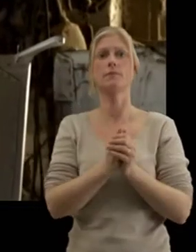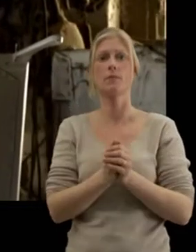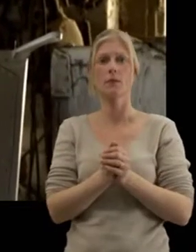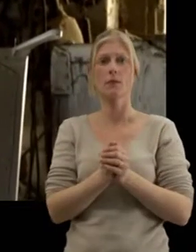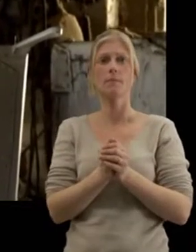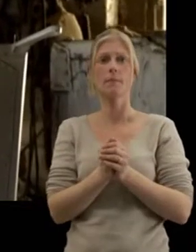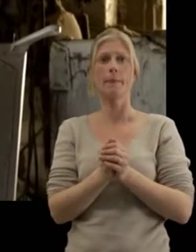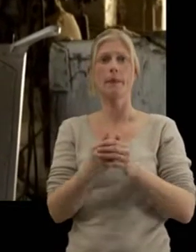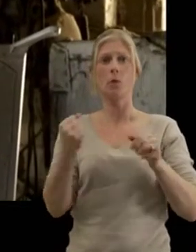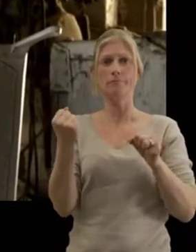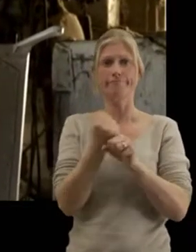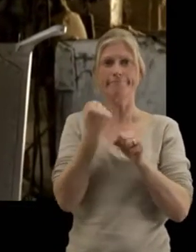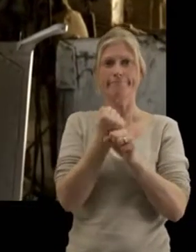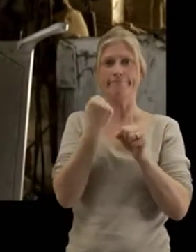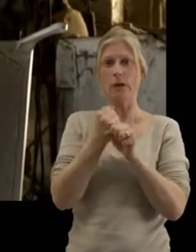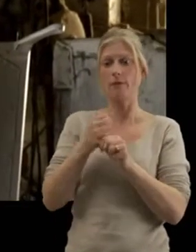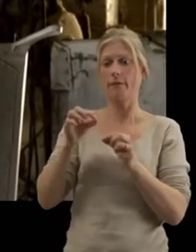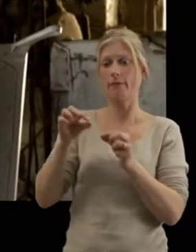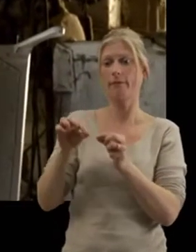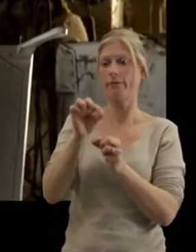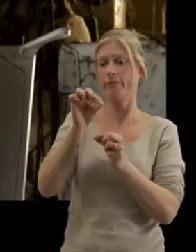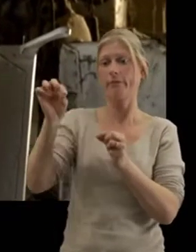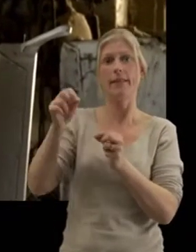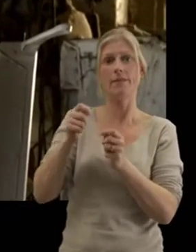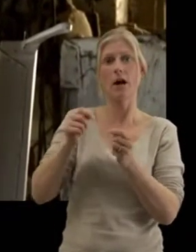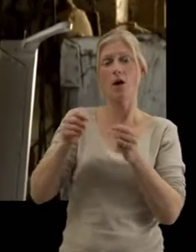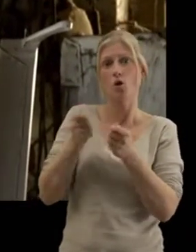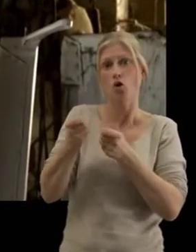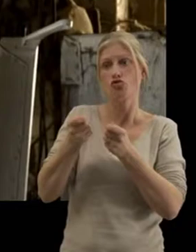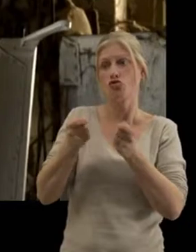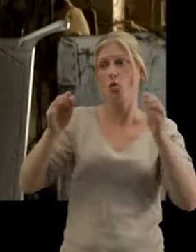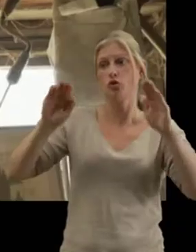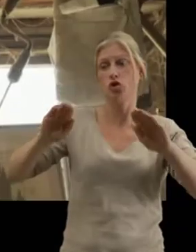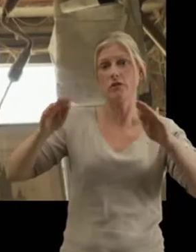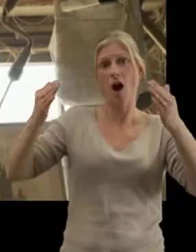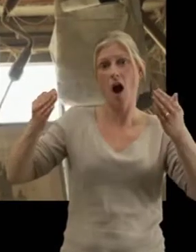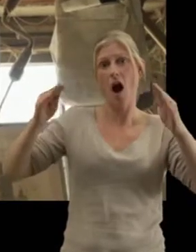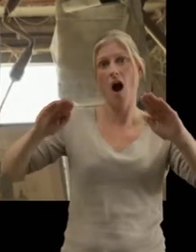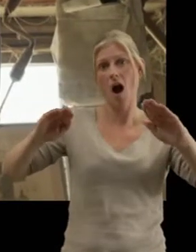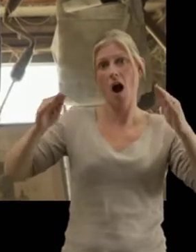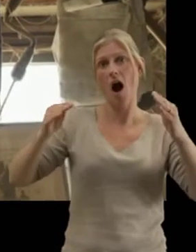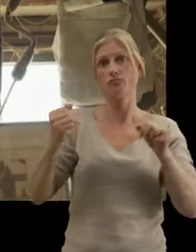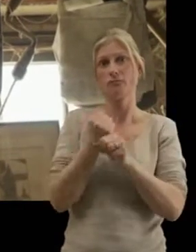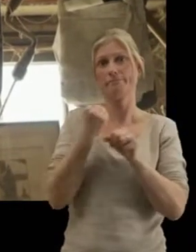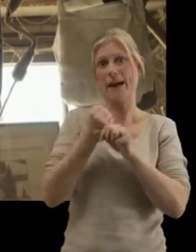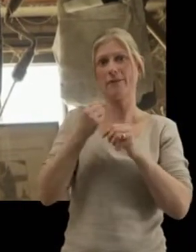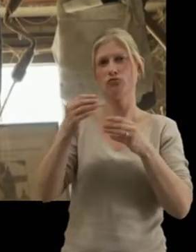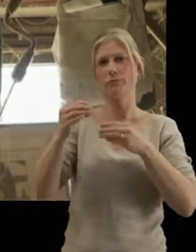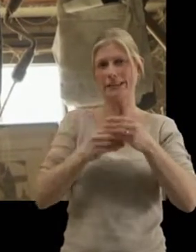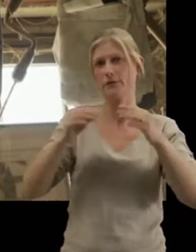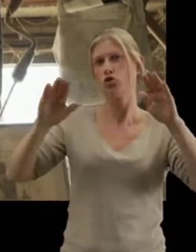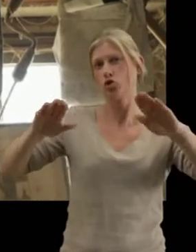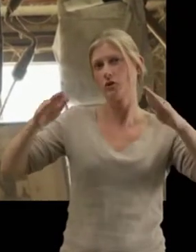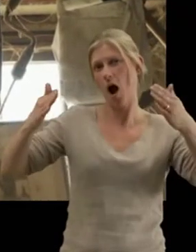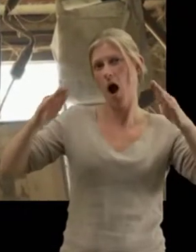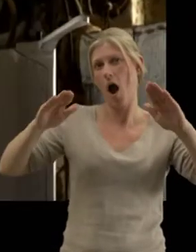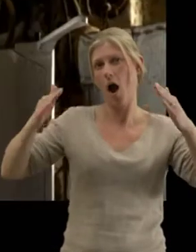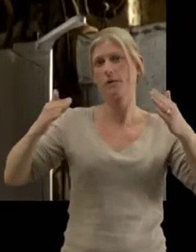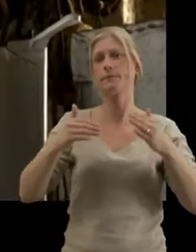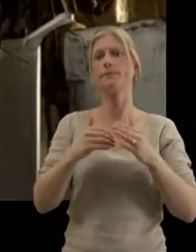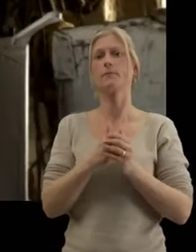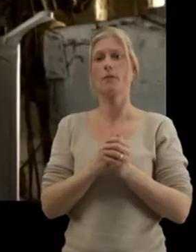refurbishing the striking gear and the shades, as we call them, the shutters that are actually in the sails themselves. Well,